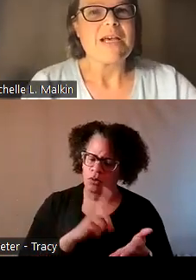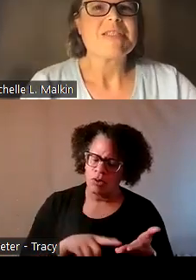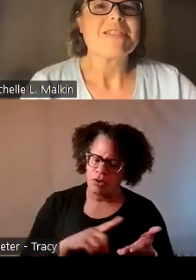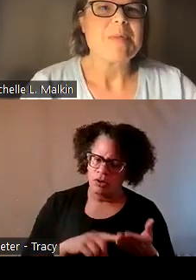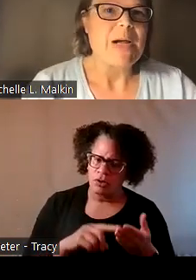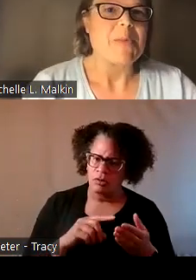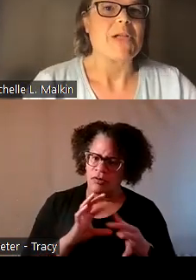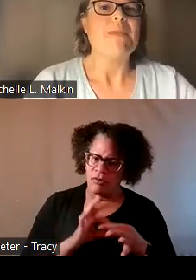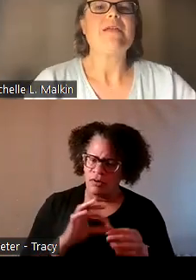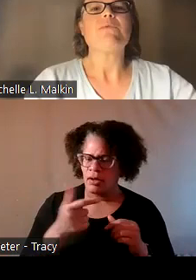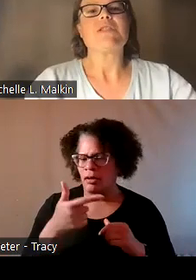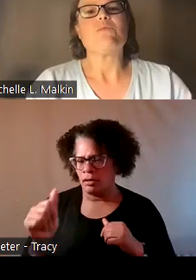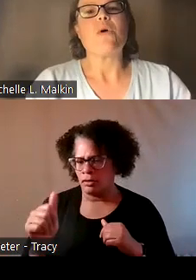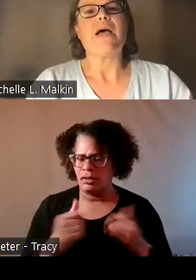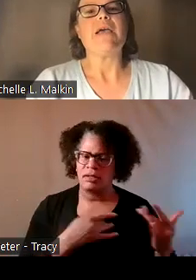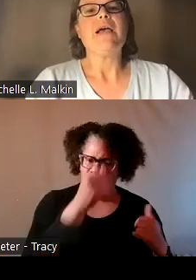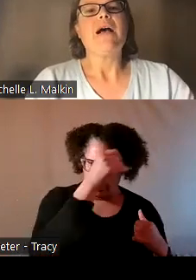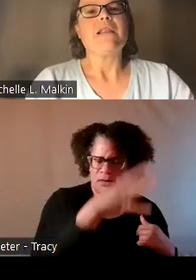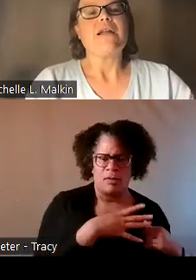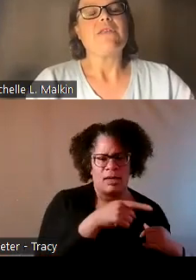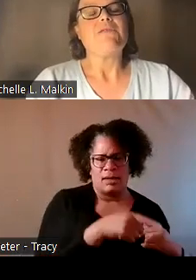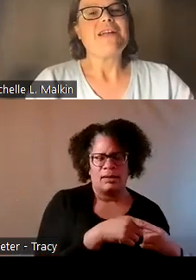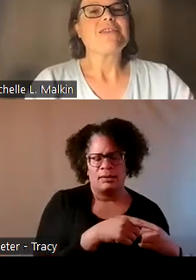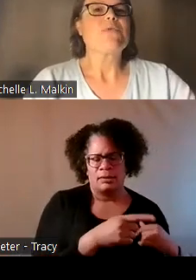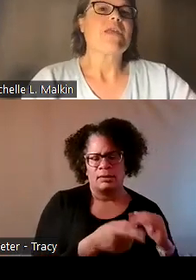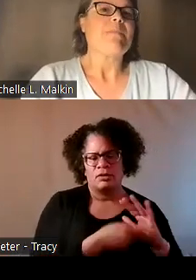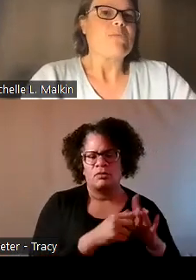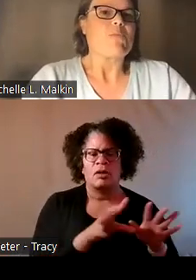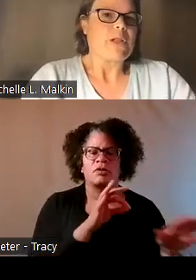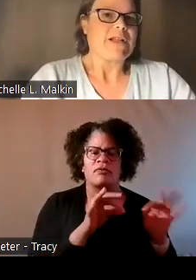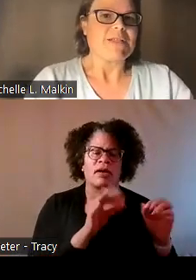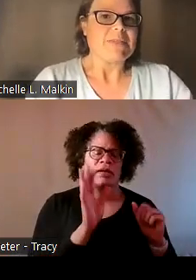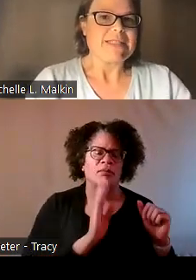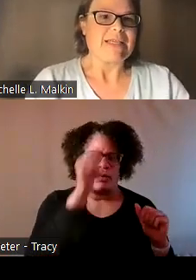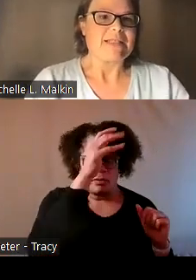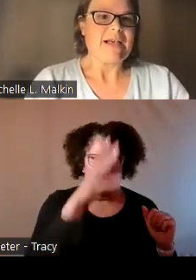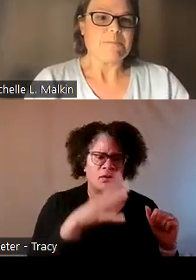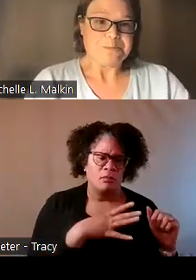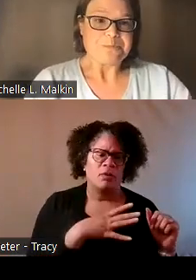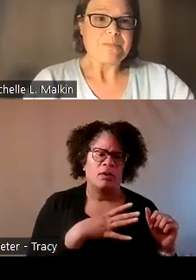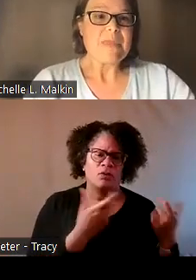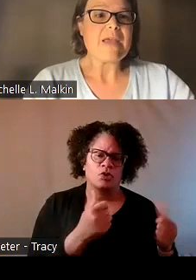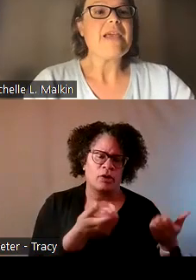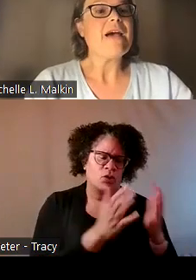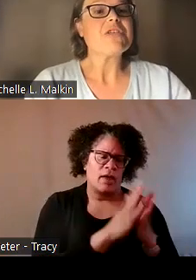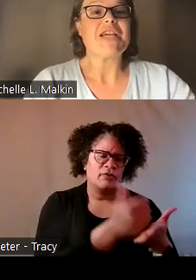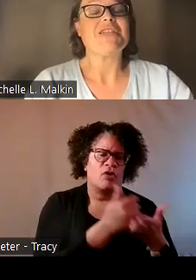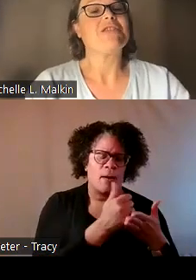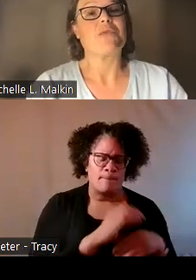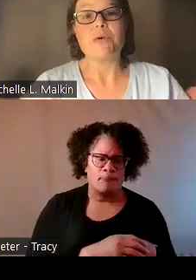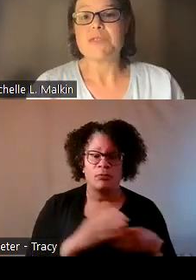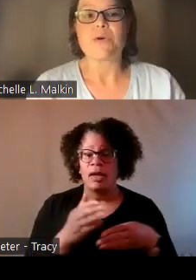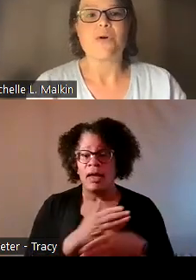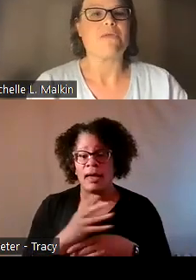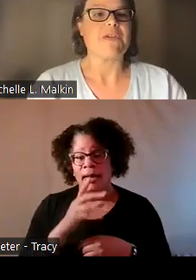Gamblers Anonymous, it's been primarily men, which is why a lot of the findings were that men were more likely to be seeking this help. The average age